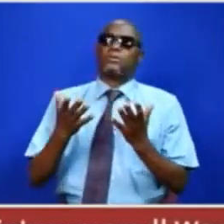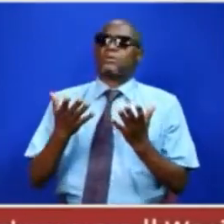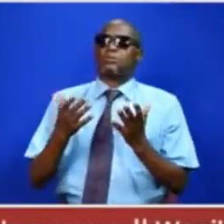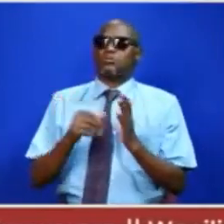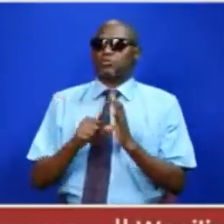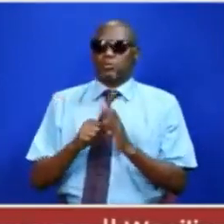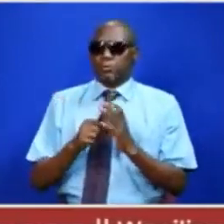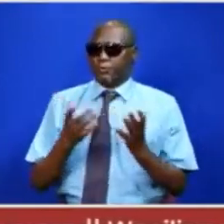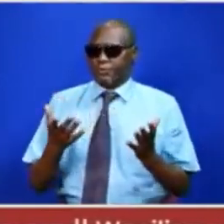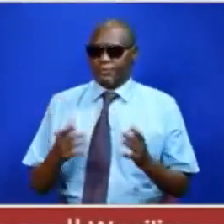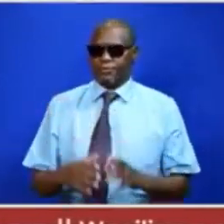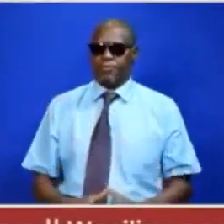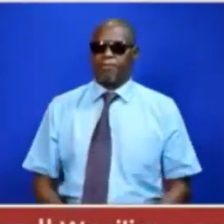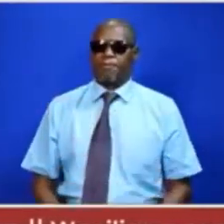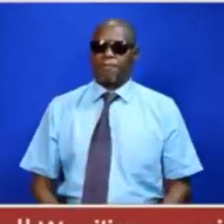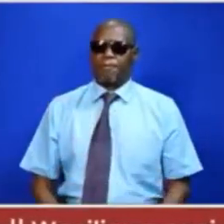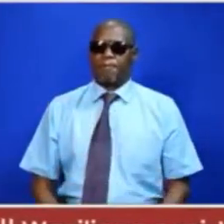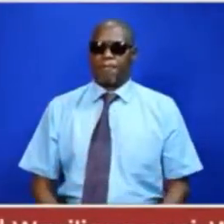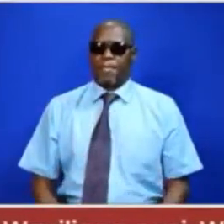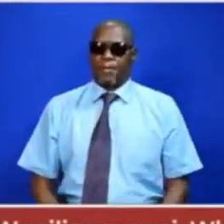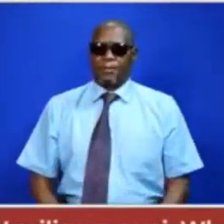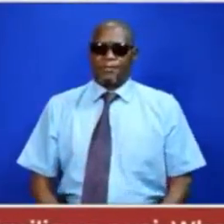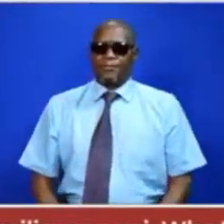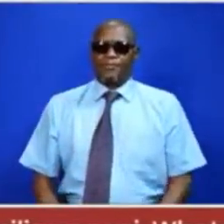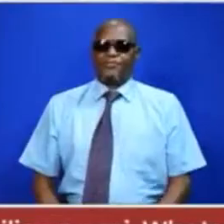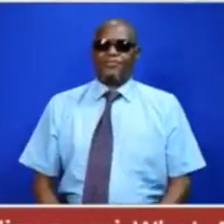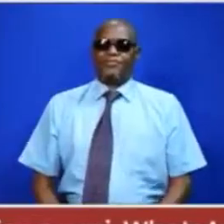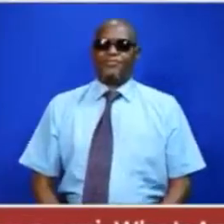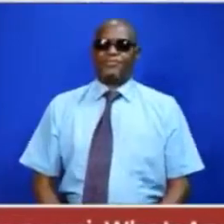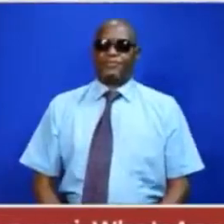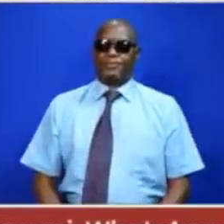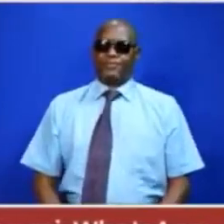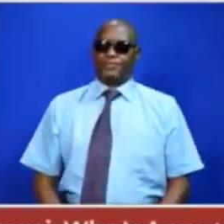ado. Kiripotia Dira ya Hope TV, langu jina ni Kate Andiego.